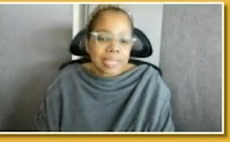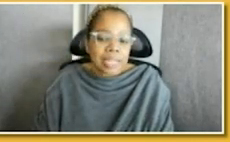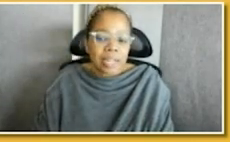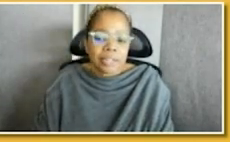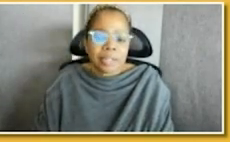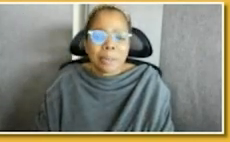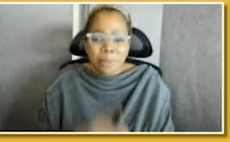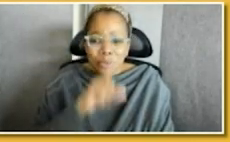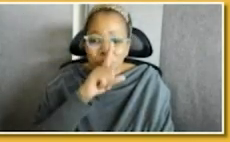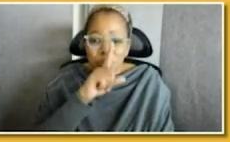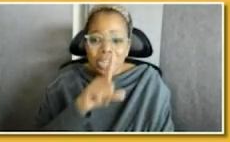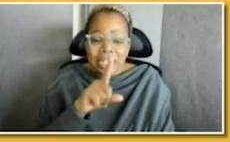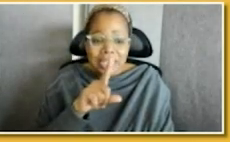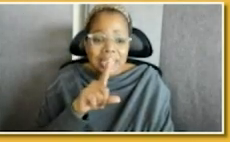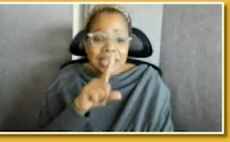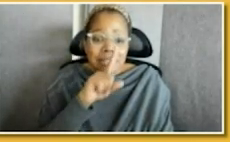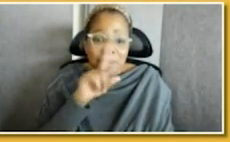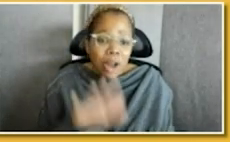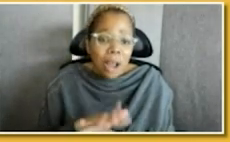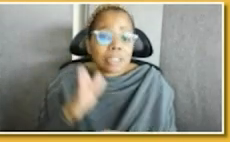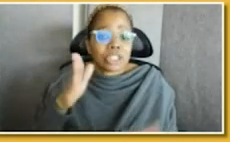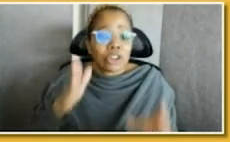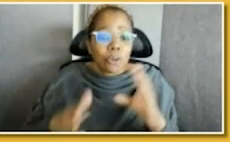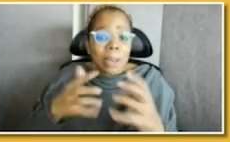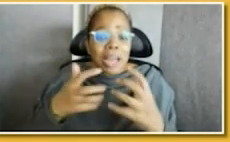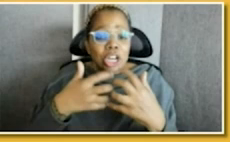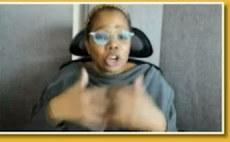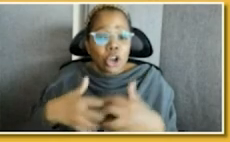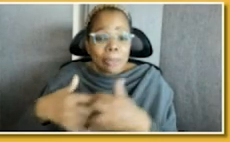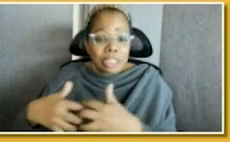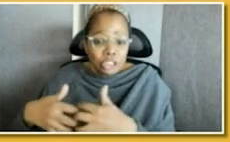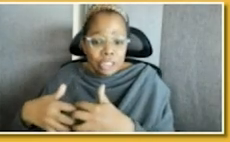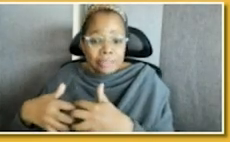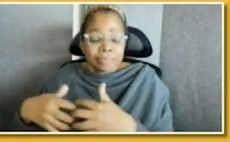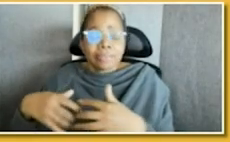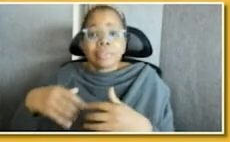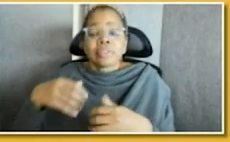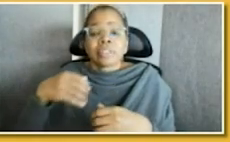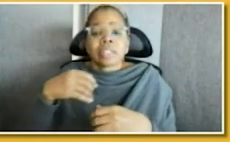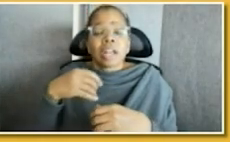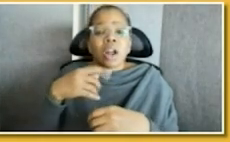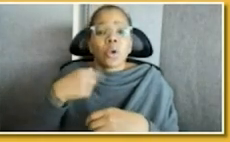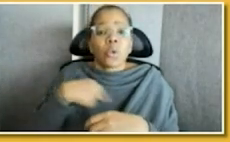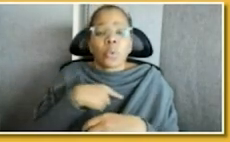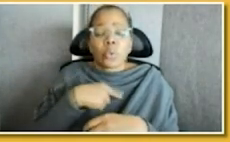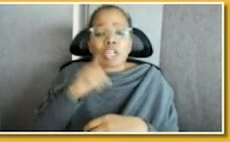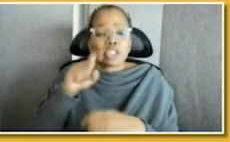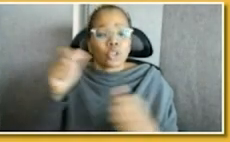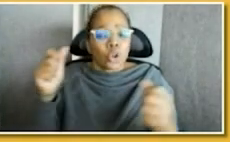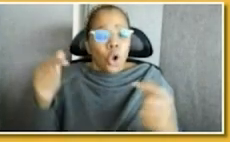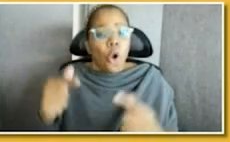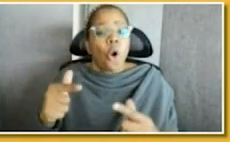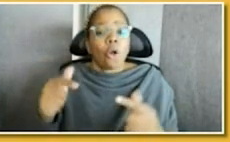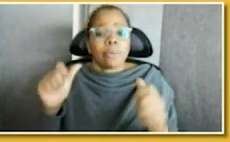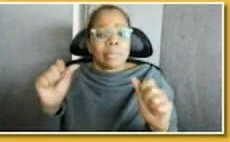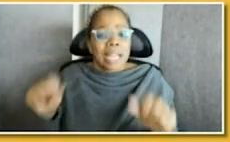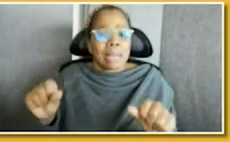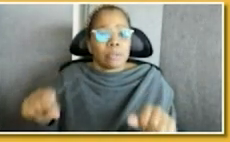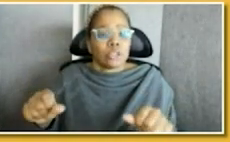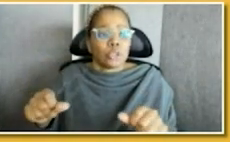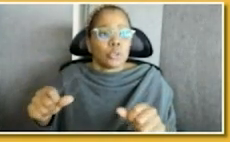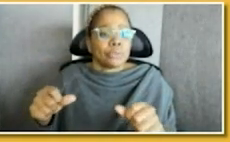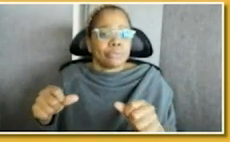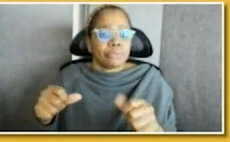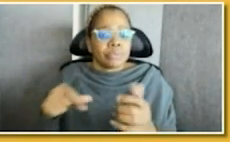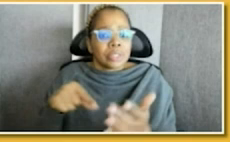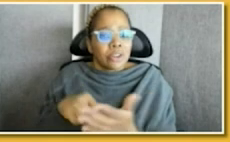of robotics and automation is that, you know, is that we should all be able to afford our